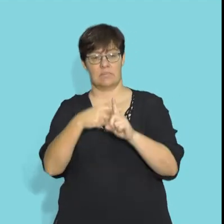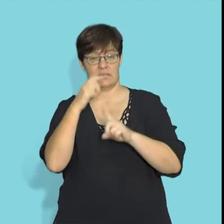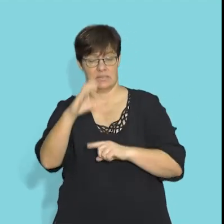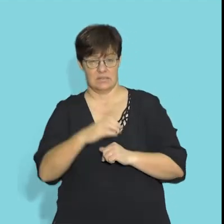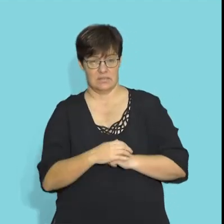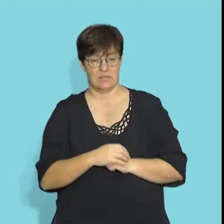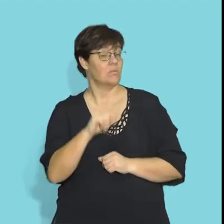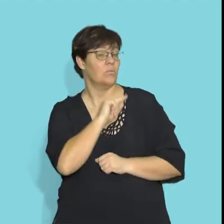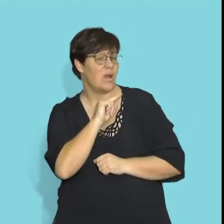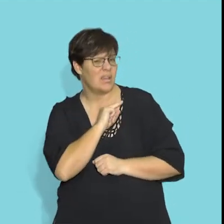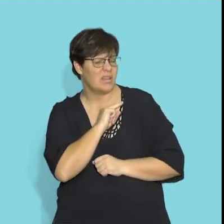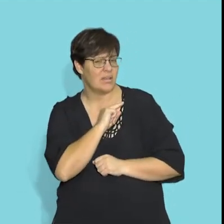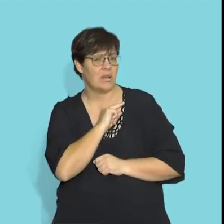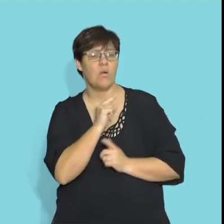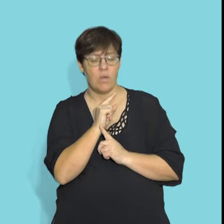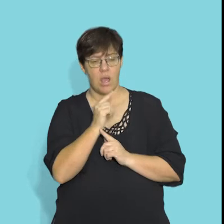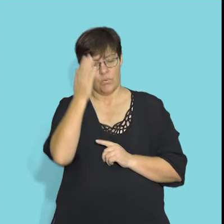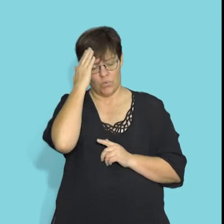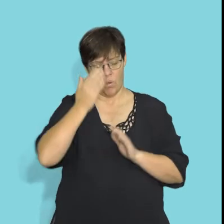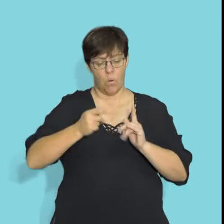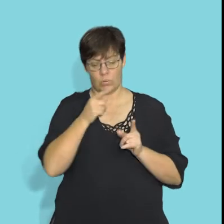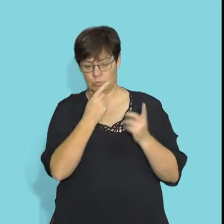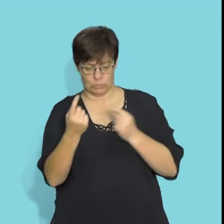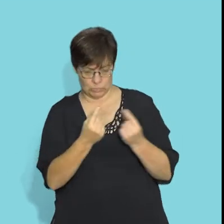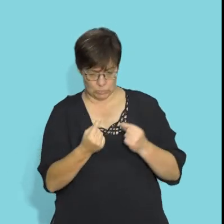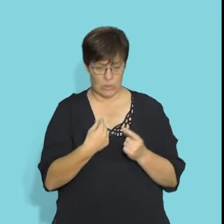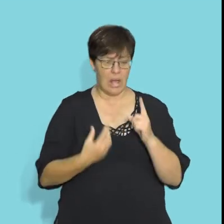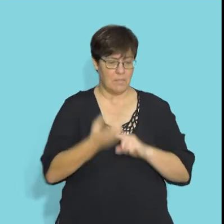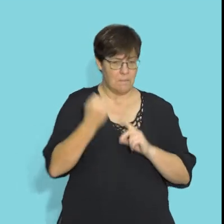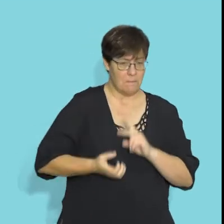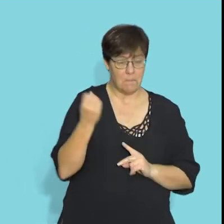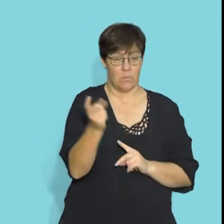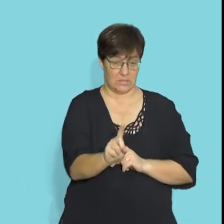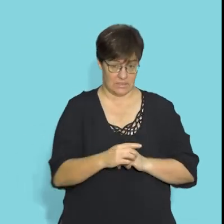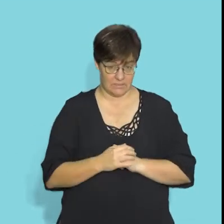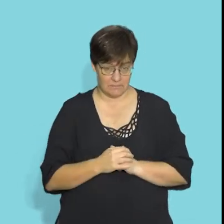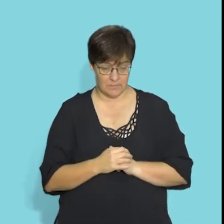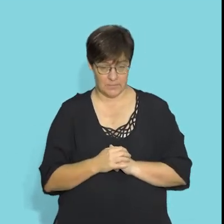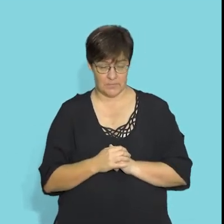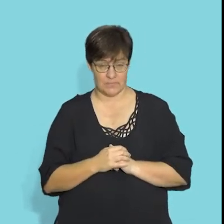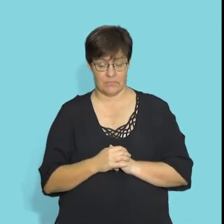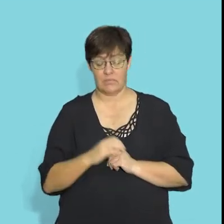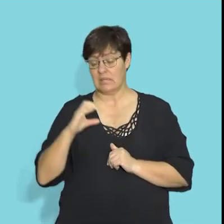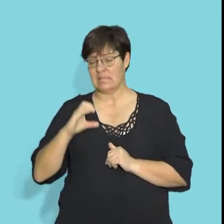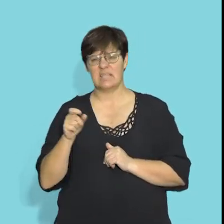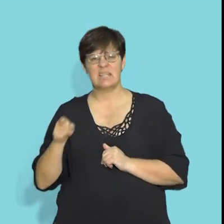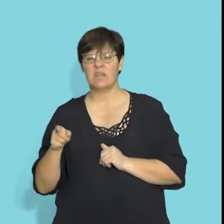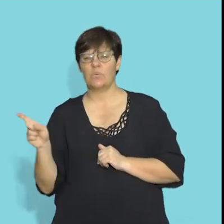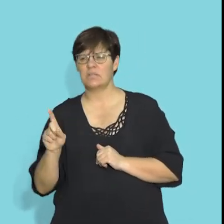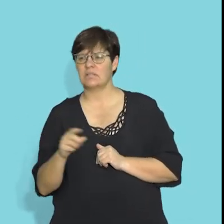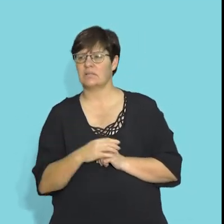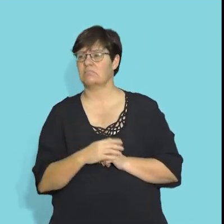Why? So that I know where I'm going, so I know what I need to find, all right? C, what does c equal